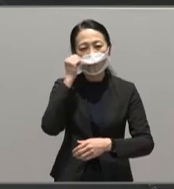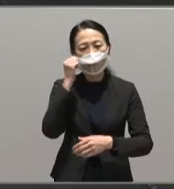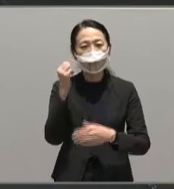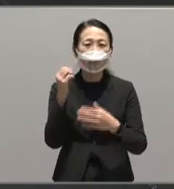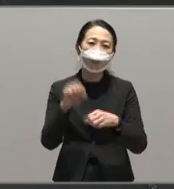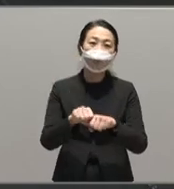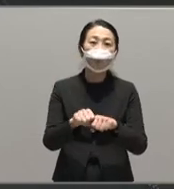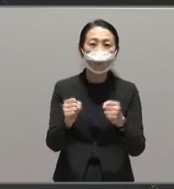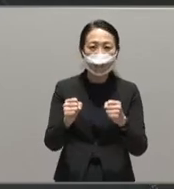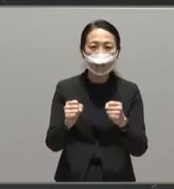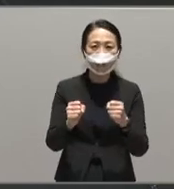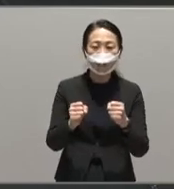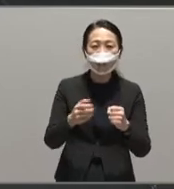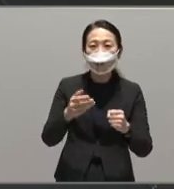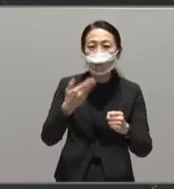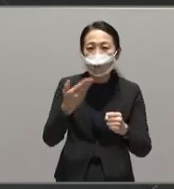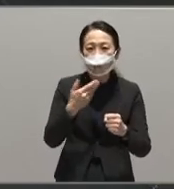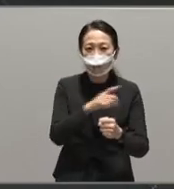stomach ulcer,